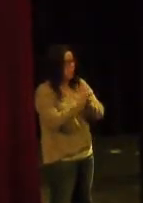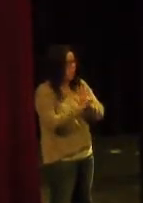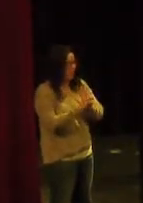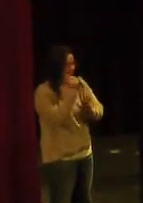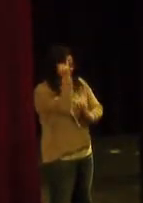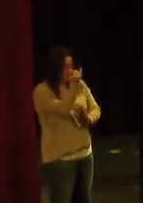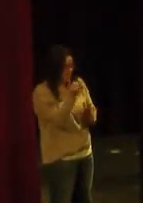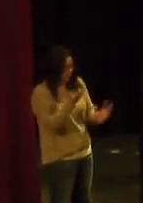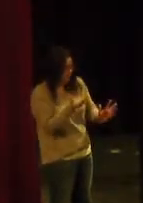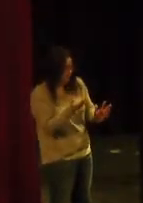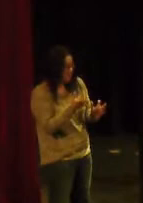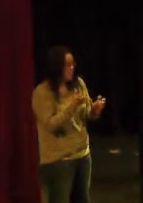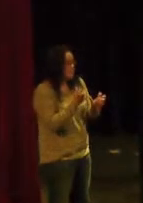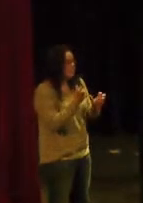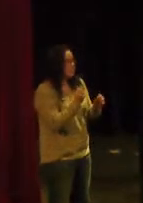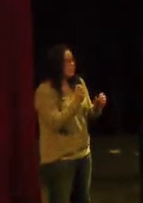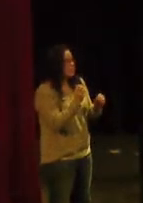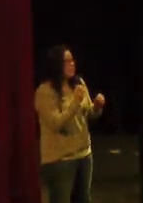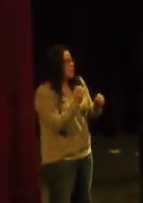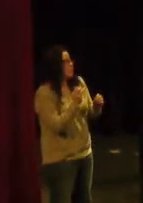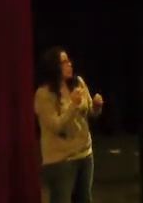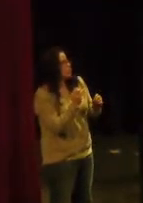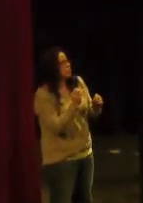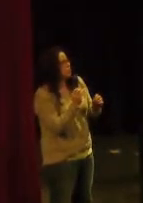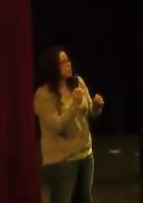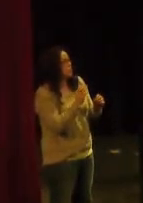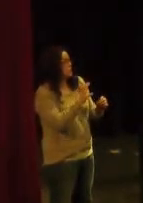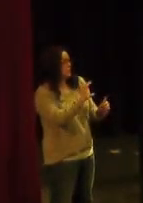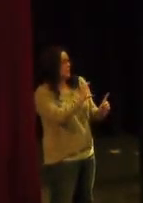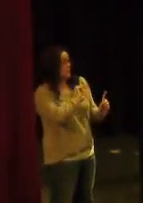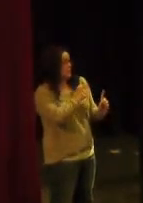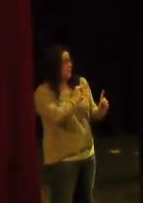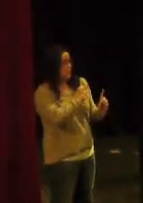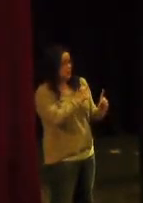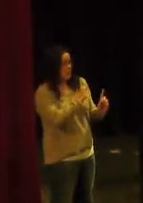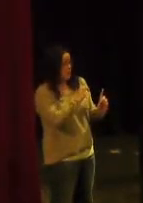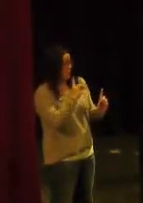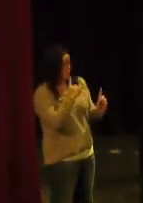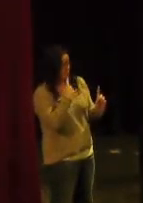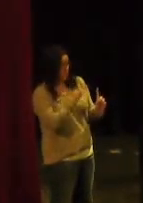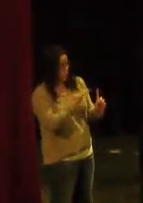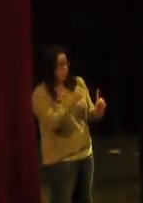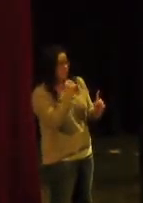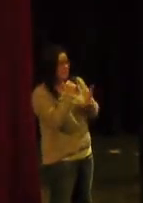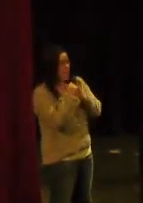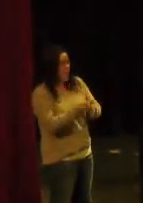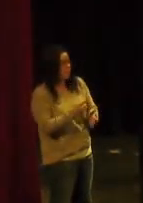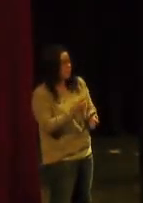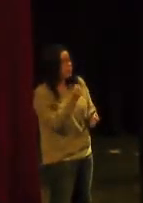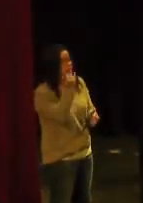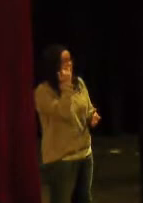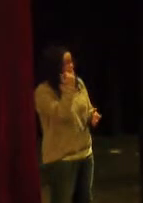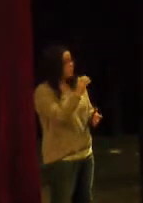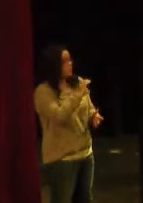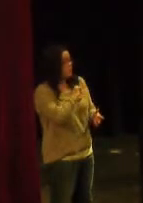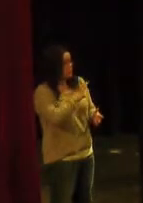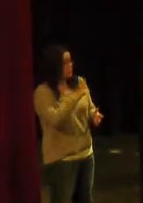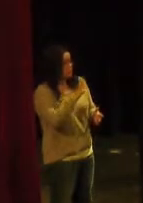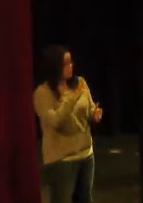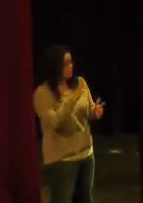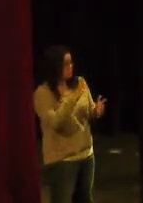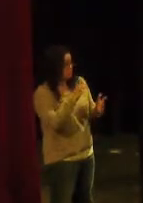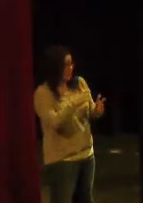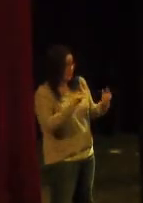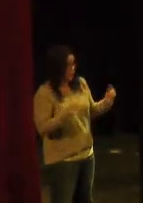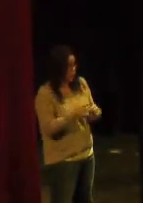And so if it's politically expedient to not help you, then they will not help you. If it's politically expedient to hurt you, then they will